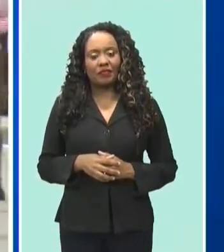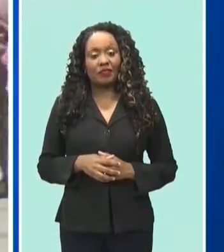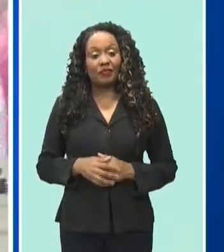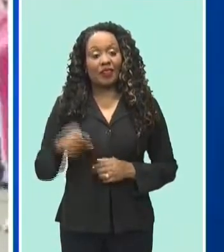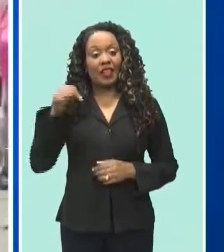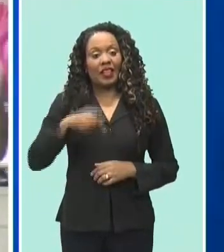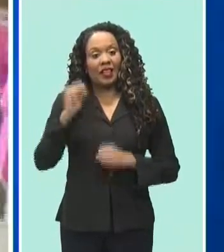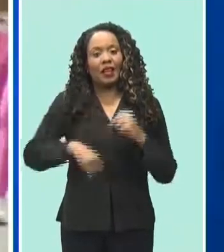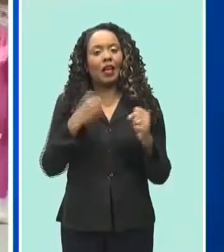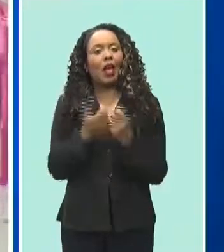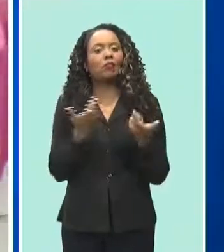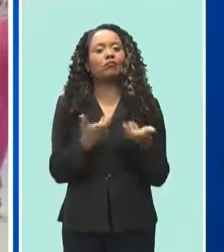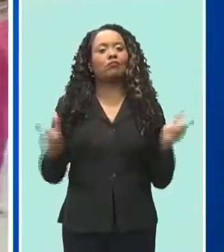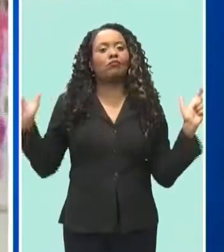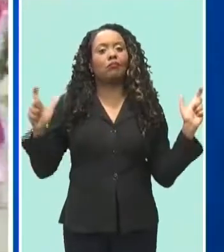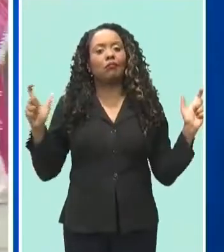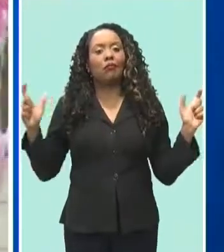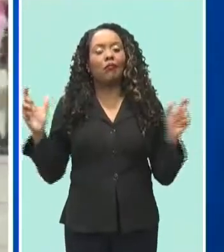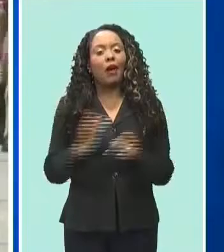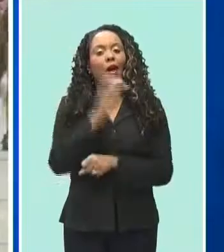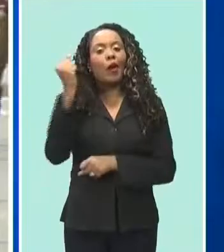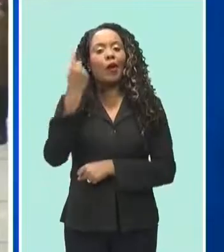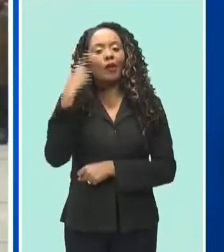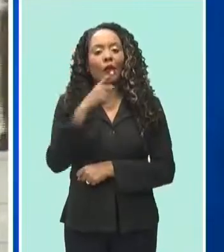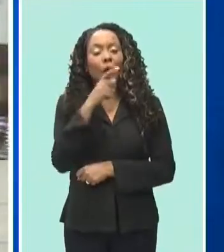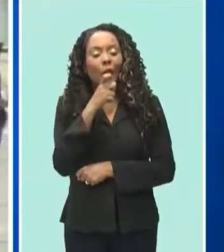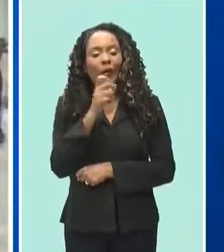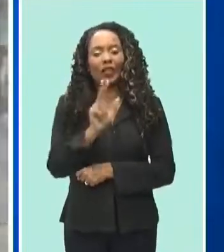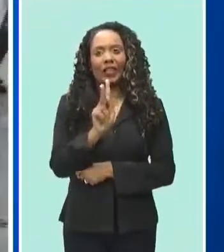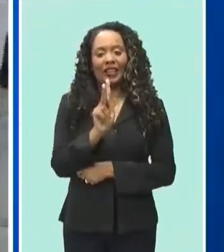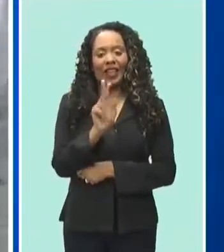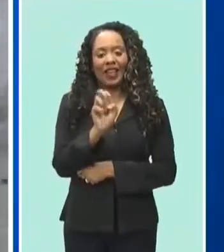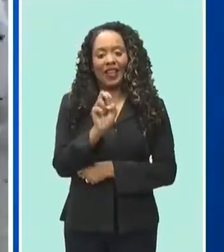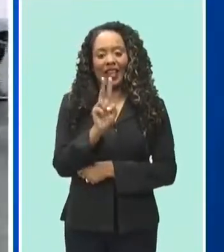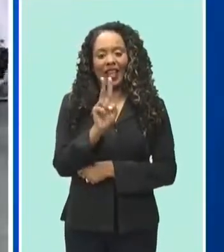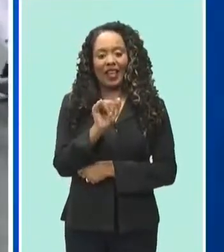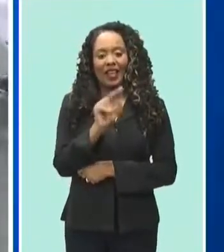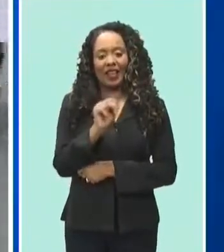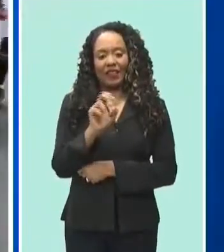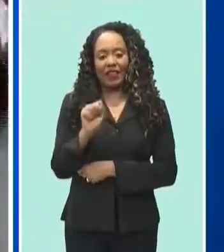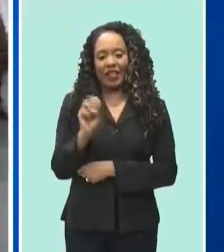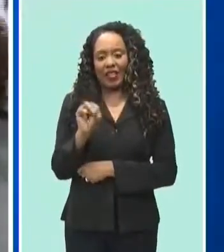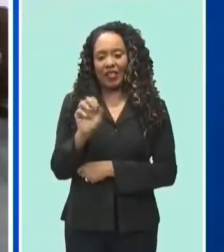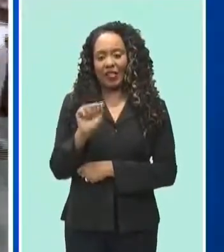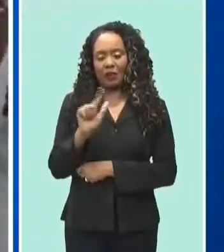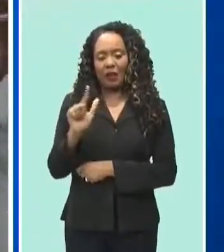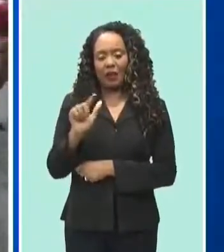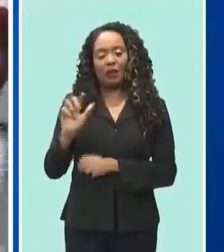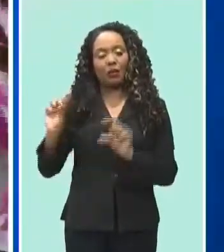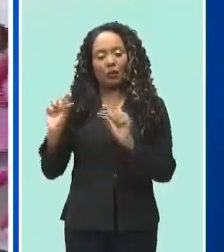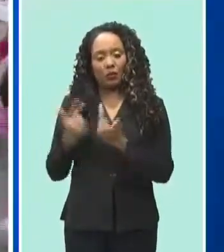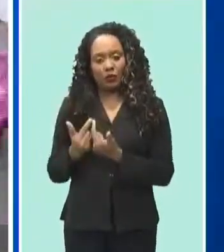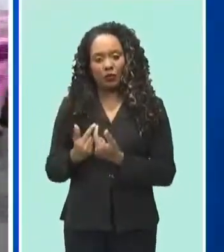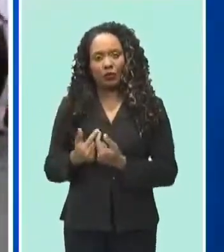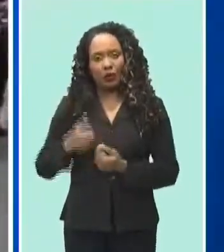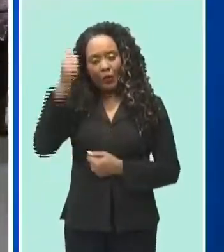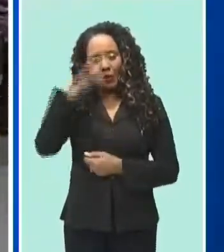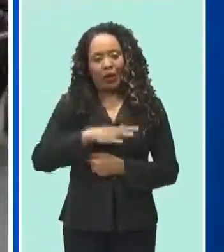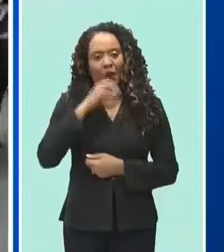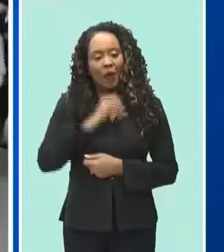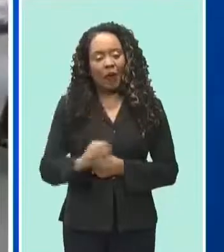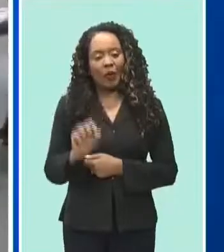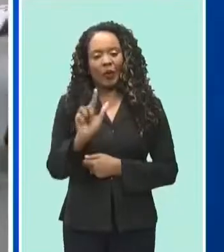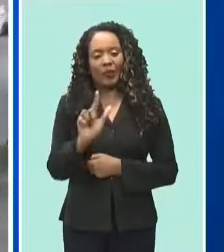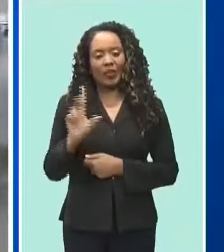This year's big win means a hat trick for Kevin Small and his band Fifth Element Mass. The 27-year-old copped